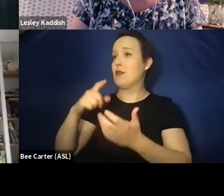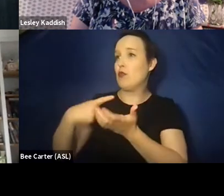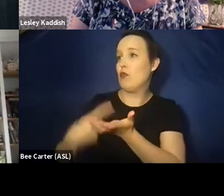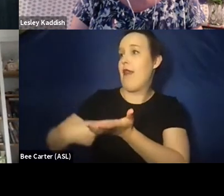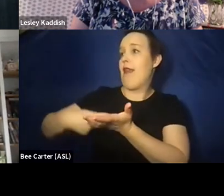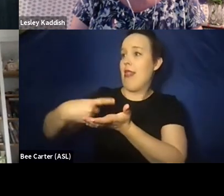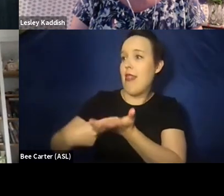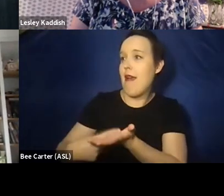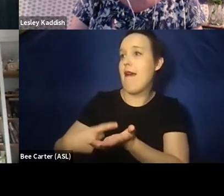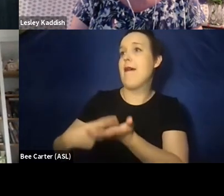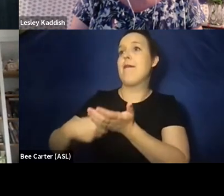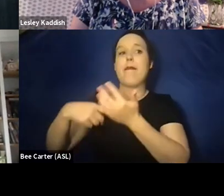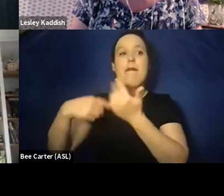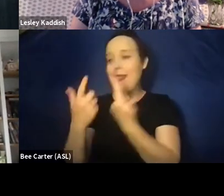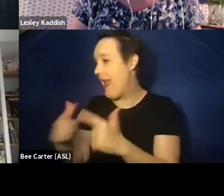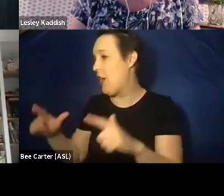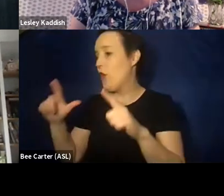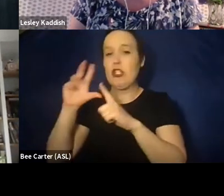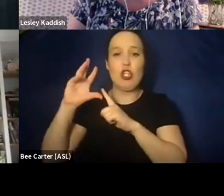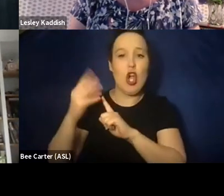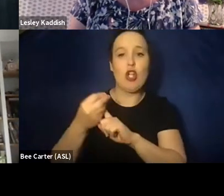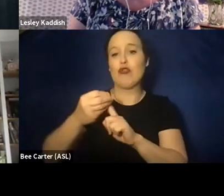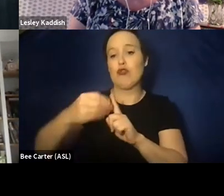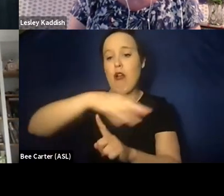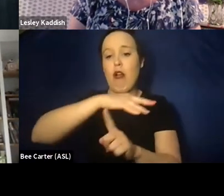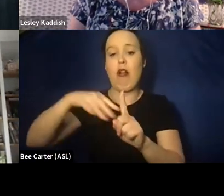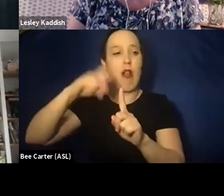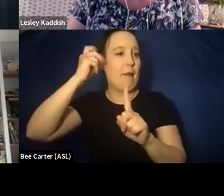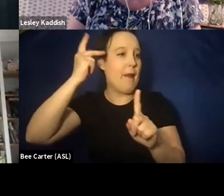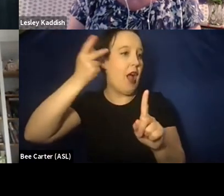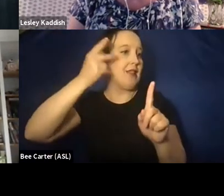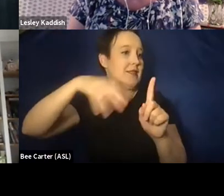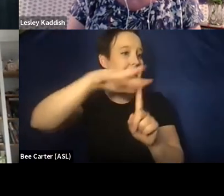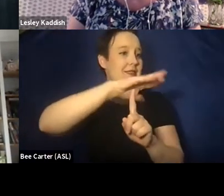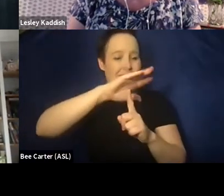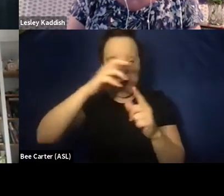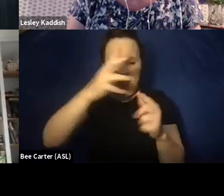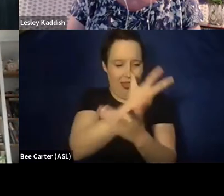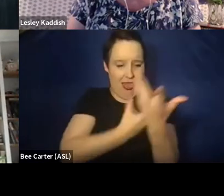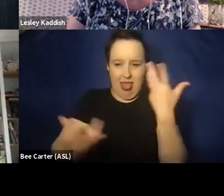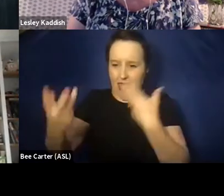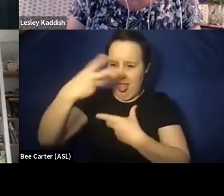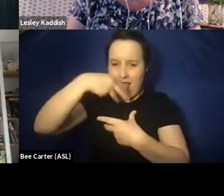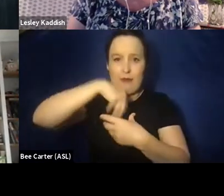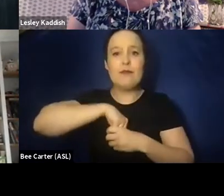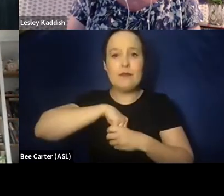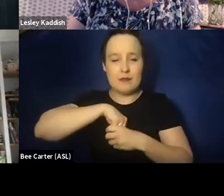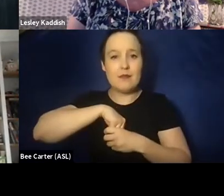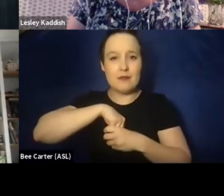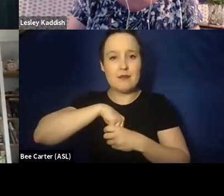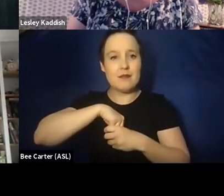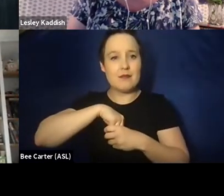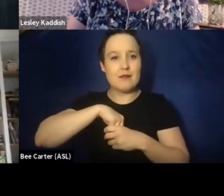language, cultural context, politics, it's all in there. And the page is a little